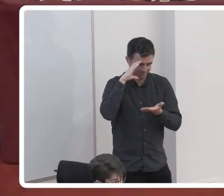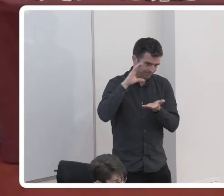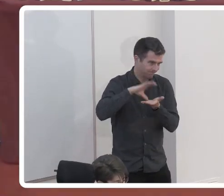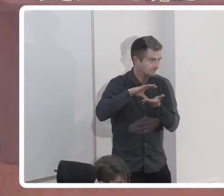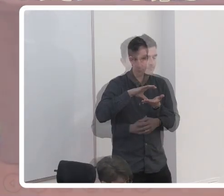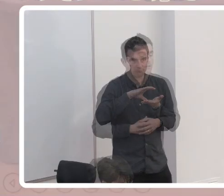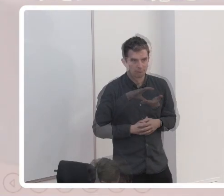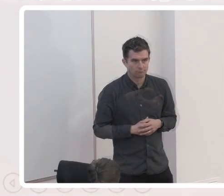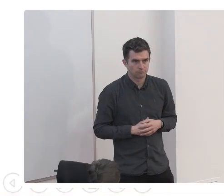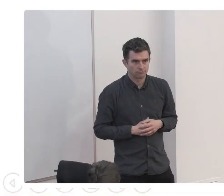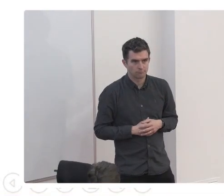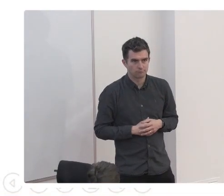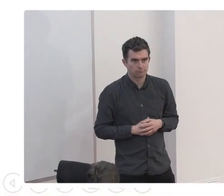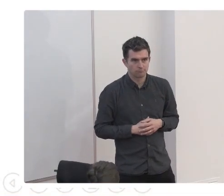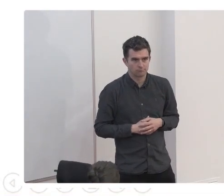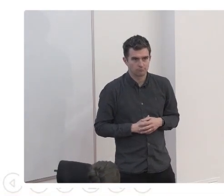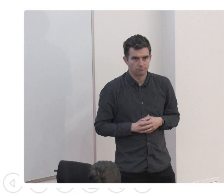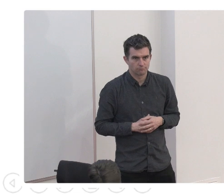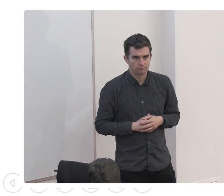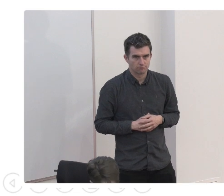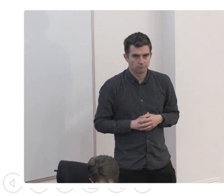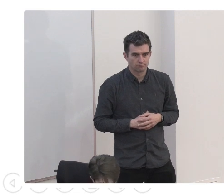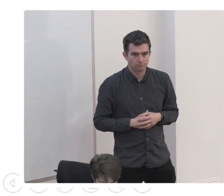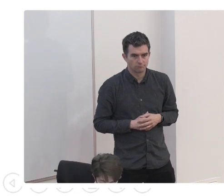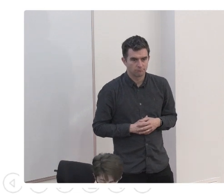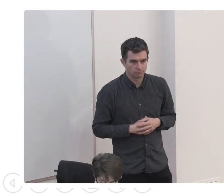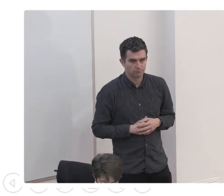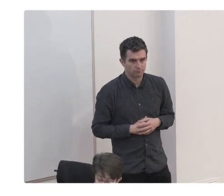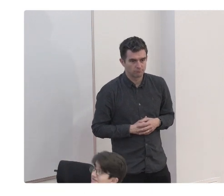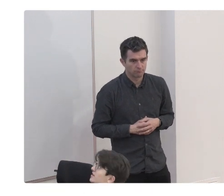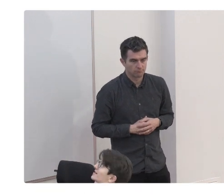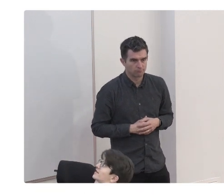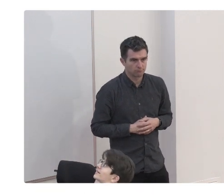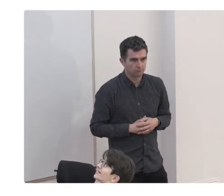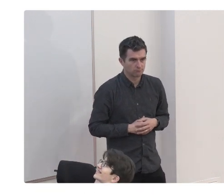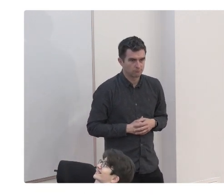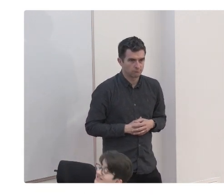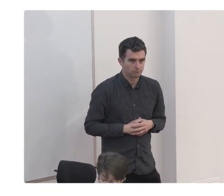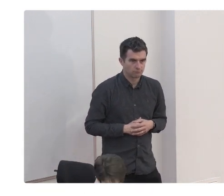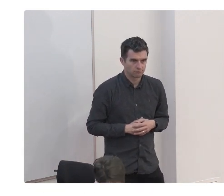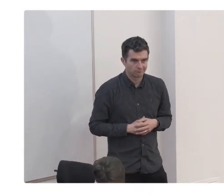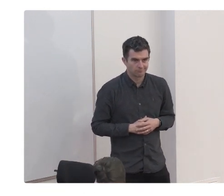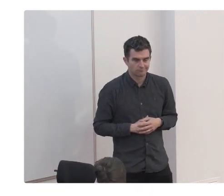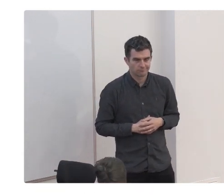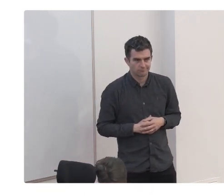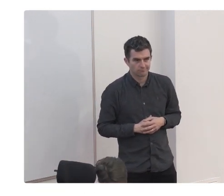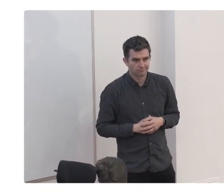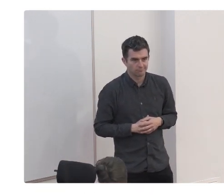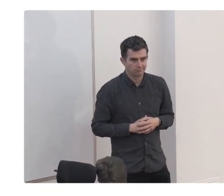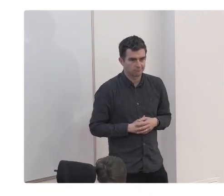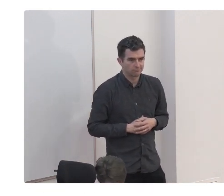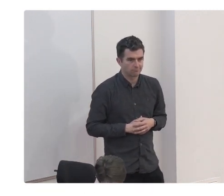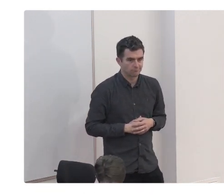Benasha. Ladies and gentlemen, good afternoon. Thanks for listening to me. This is Benasha